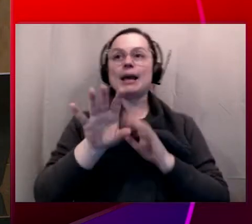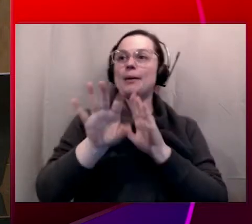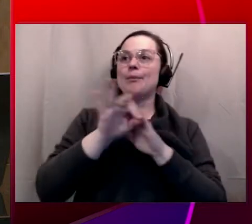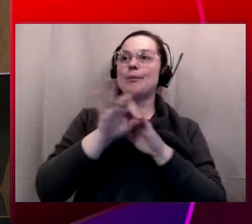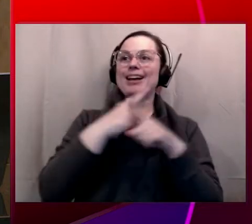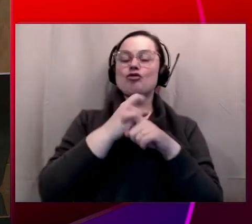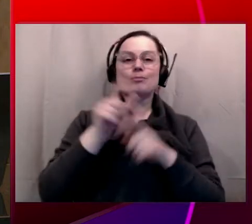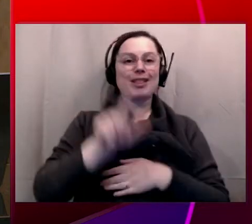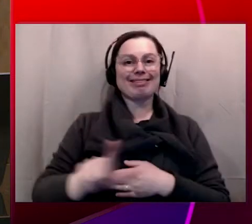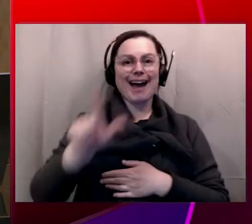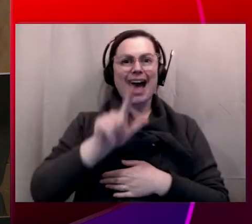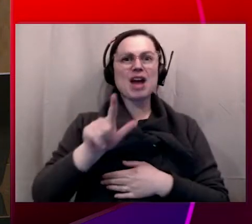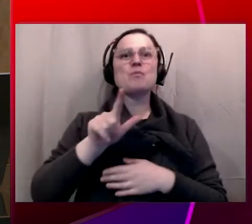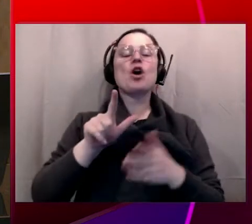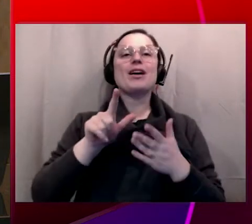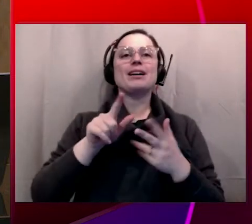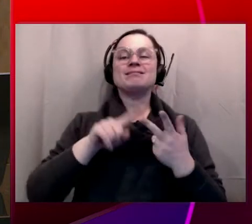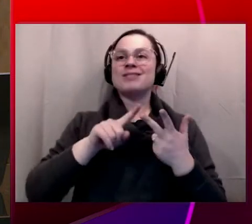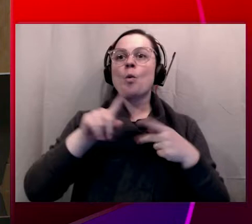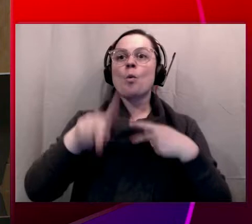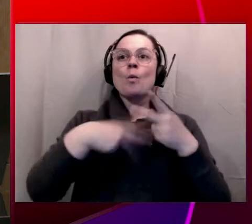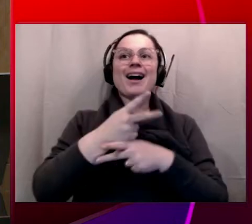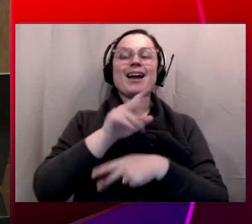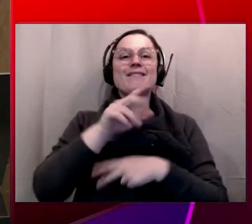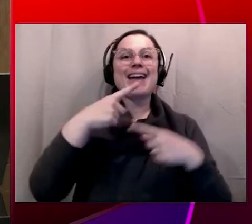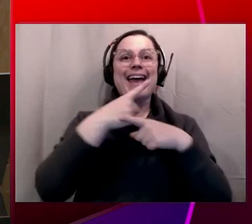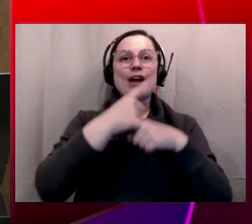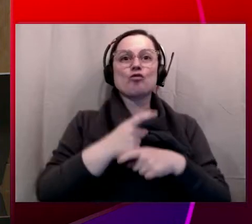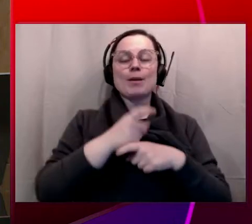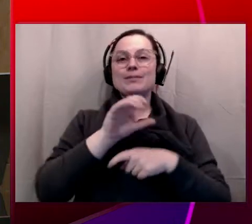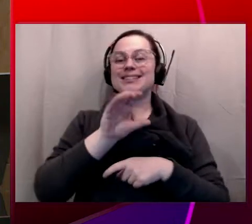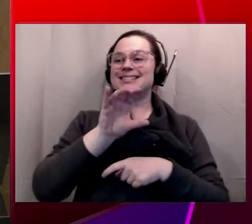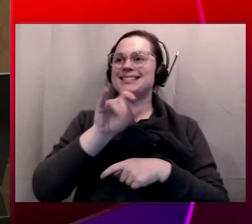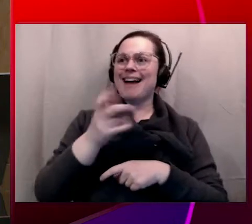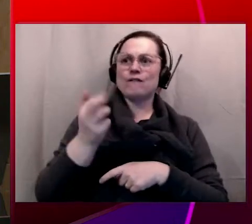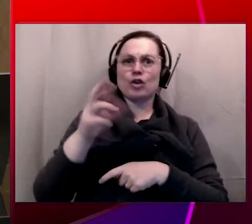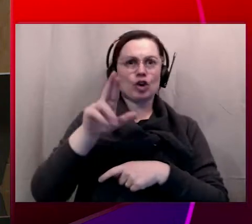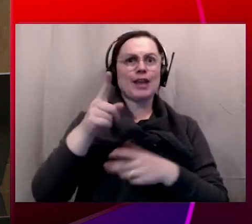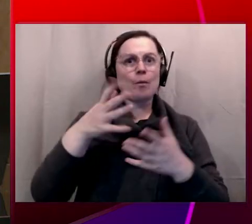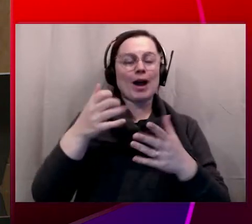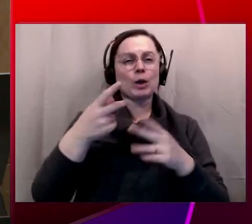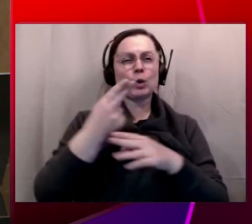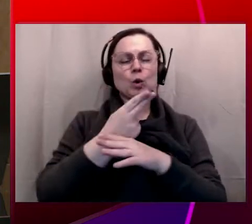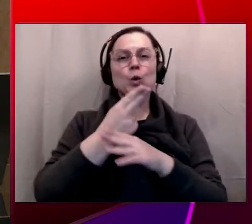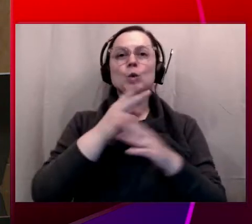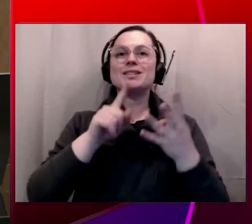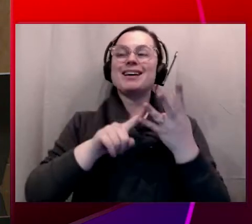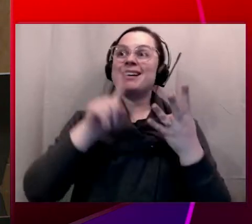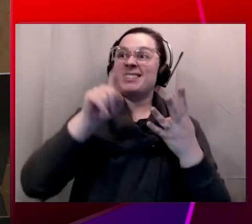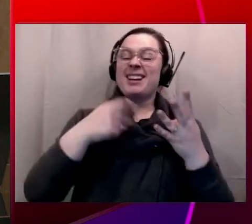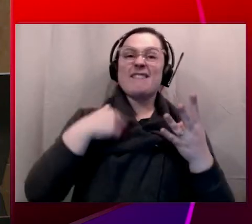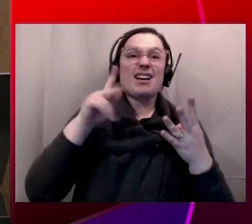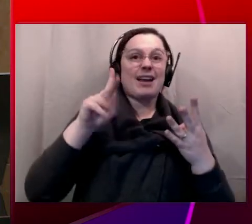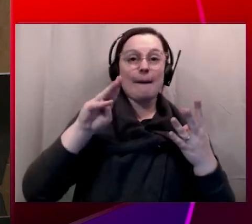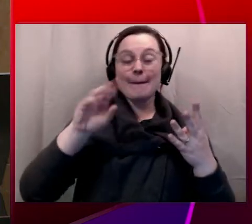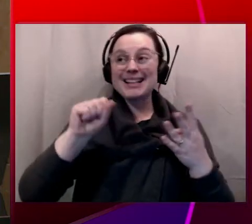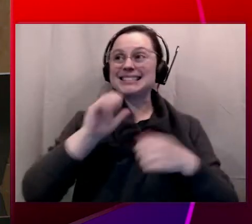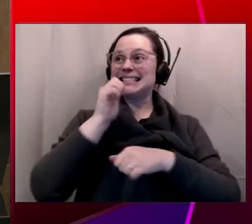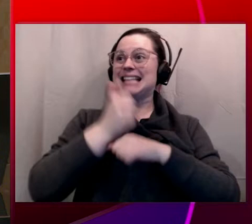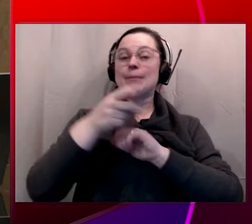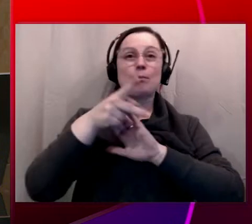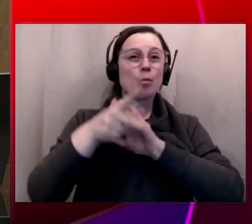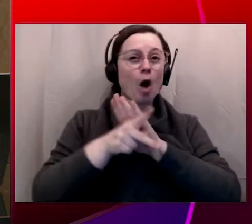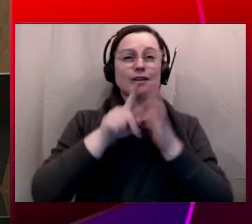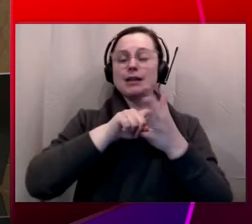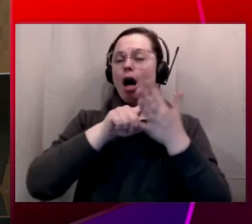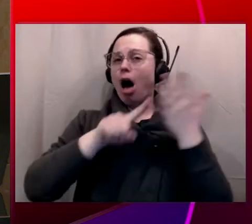library, what sort of encryption cipher are they going to use. Then they need to have a KMS, they need to establish KMS policies. Oh it's my a gosh.